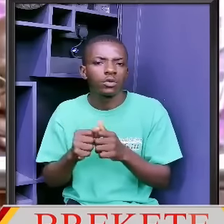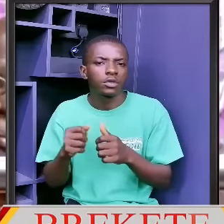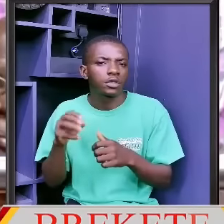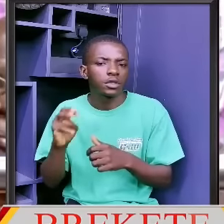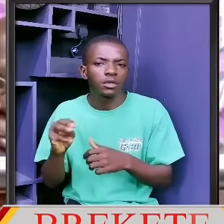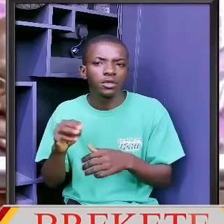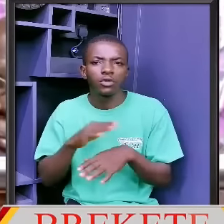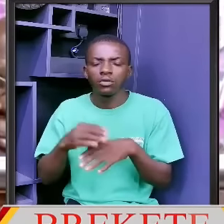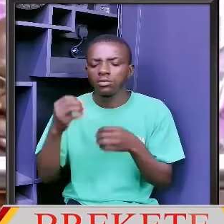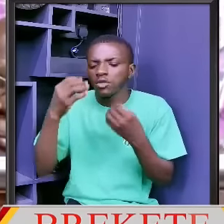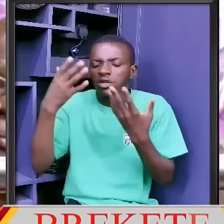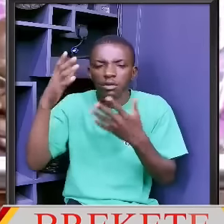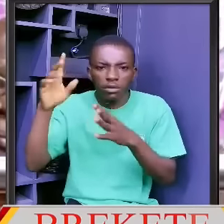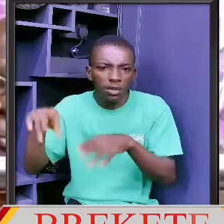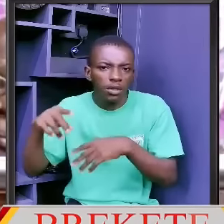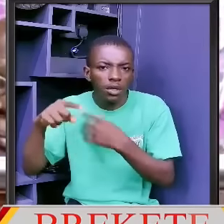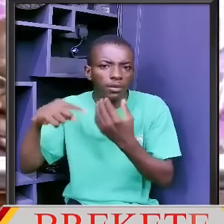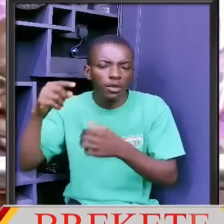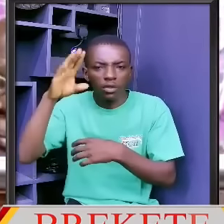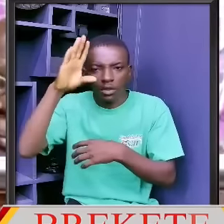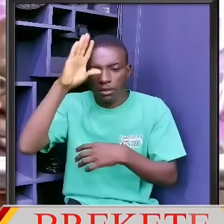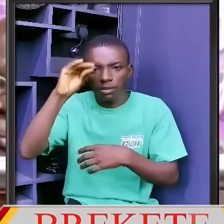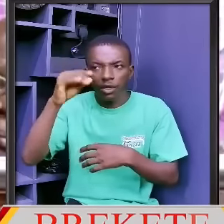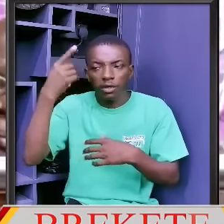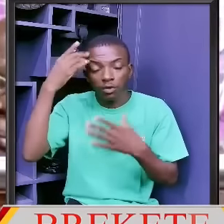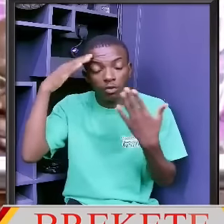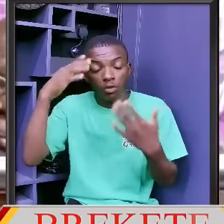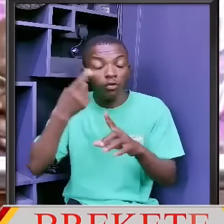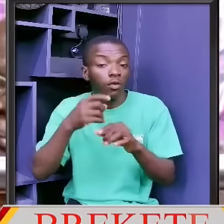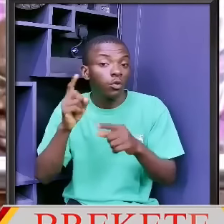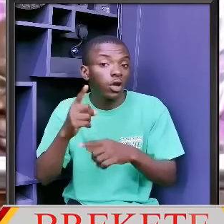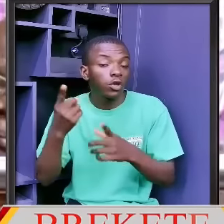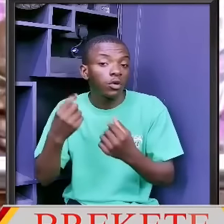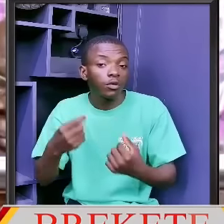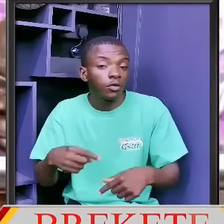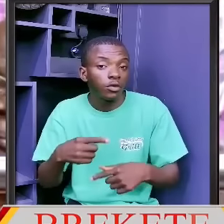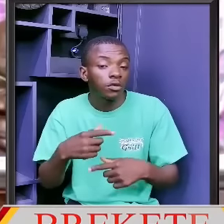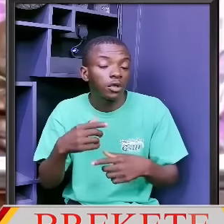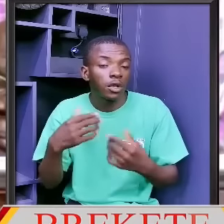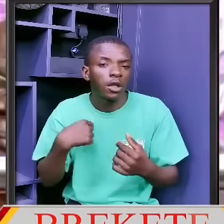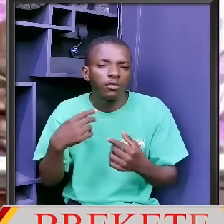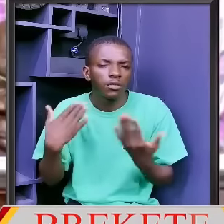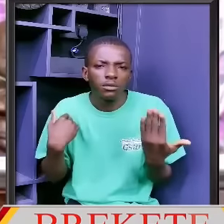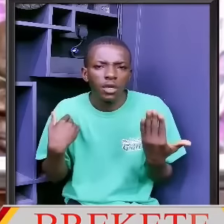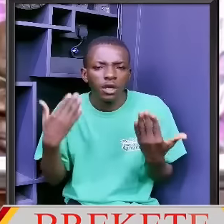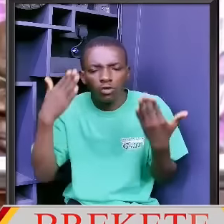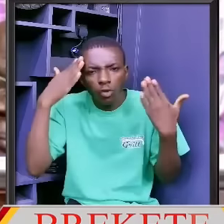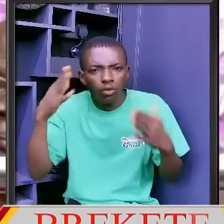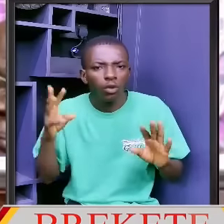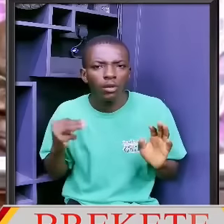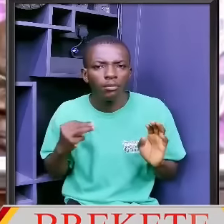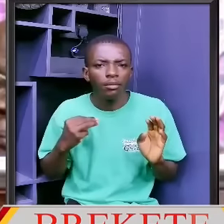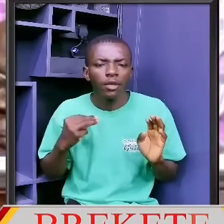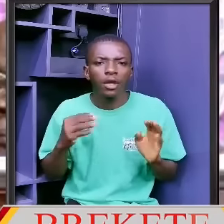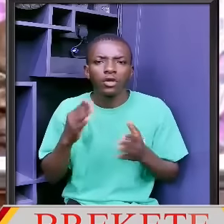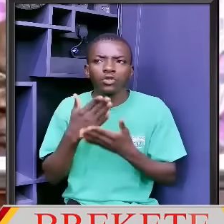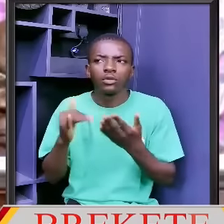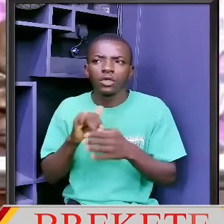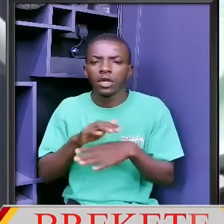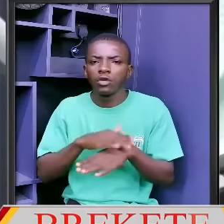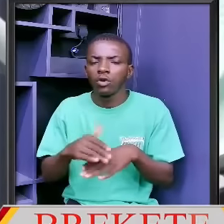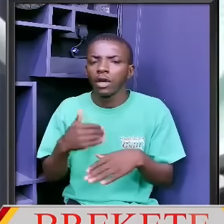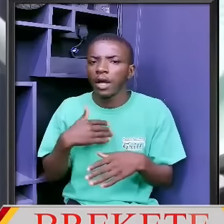Please don't mind that man. Because I don't know from where he's coming from, left to me. I don't know him. There's somebody that